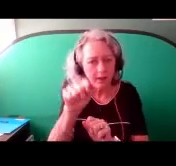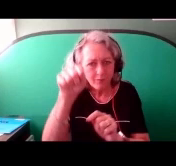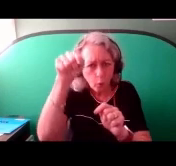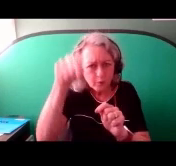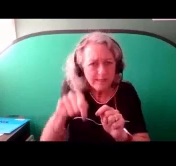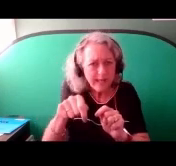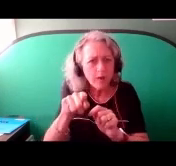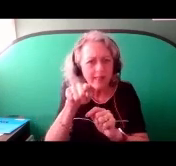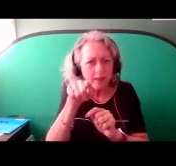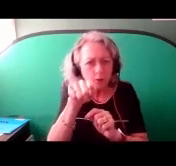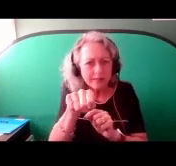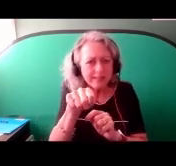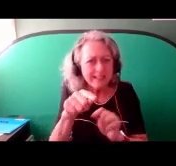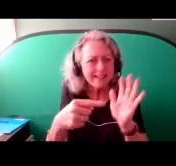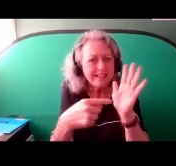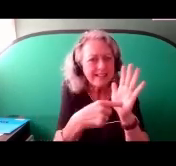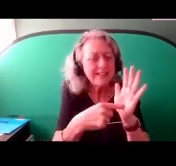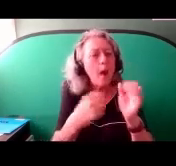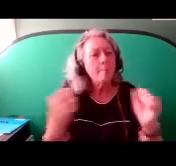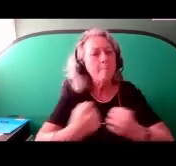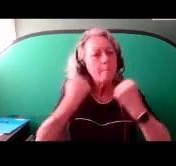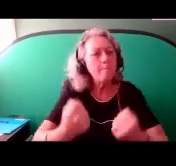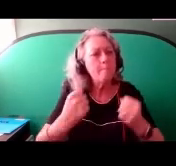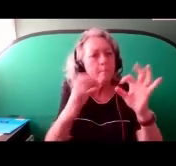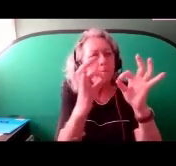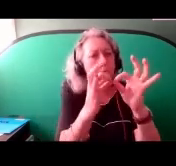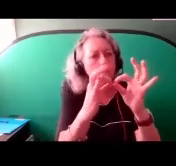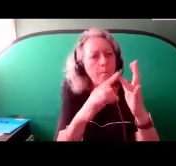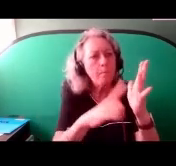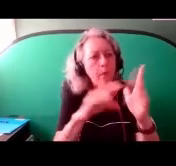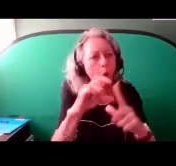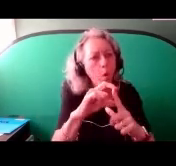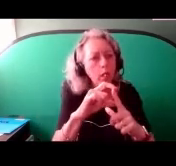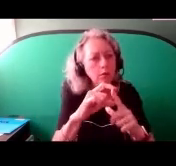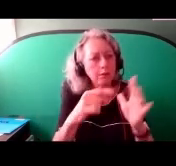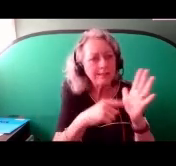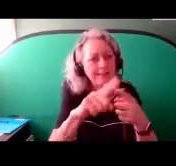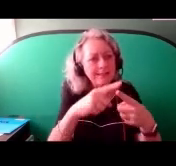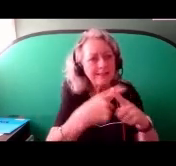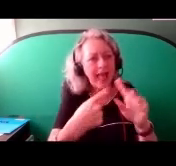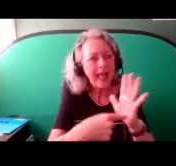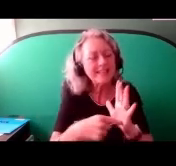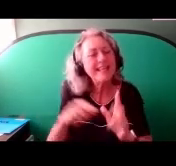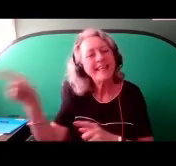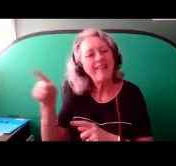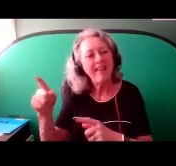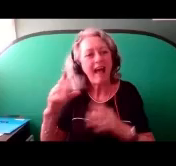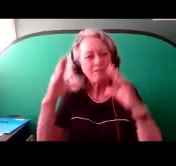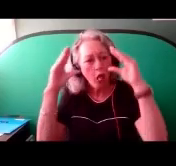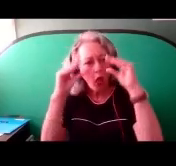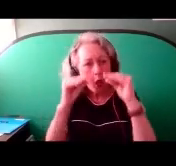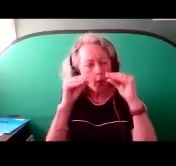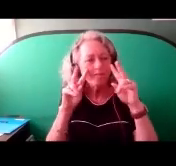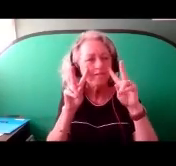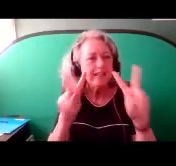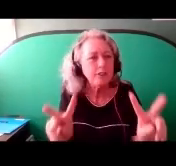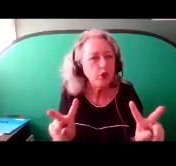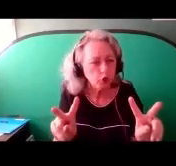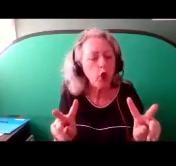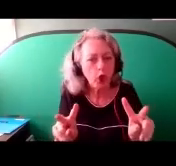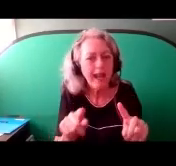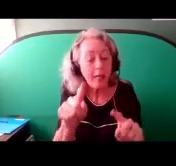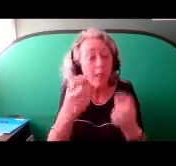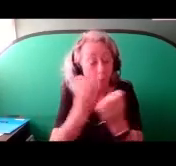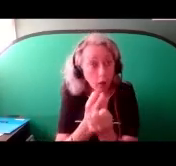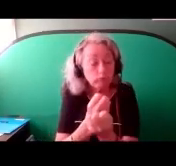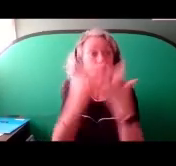down, it's always good to turn the bold text on for someone with, you know, with low vision, because it's going to make the text, we're always looking for that big, bright